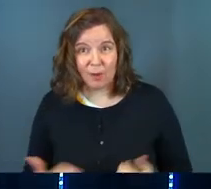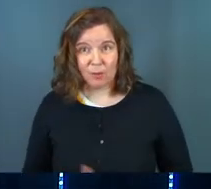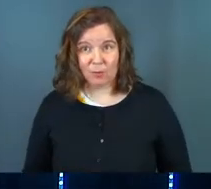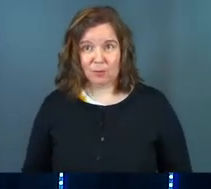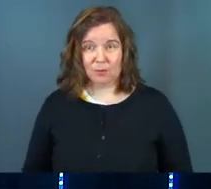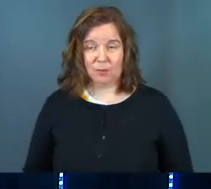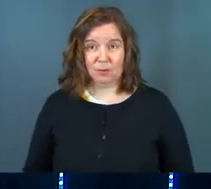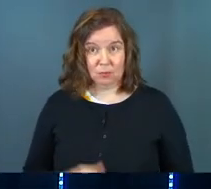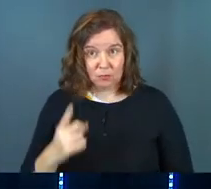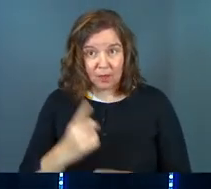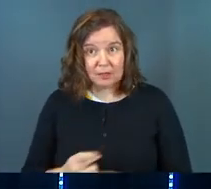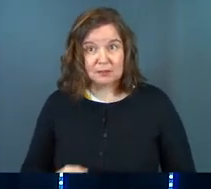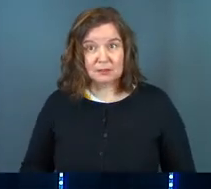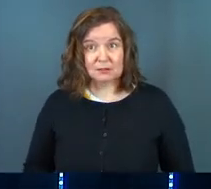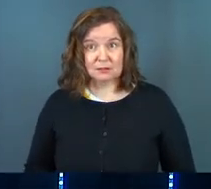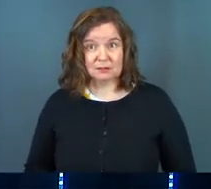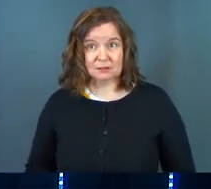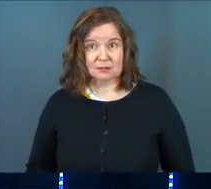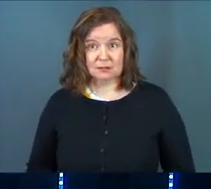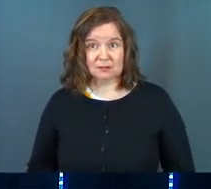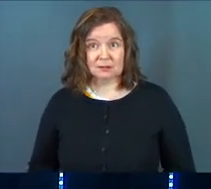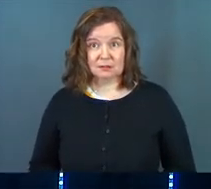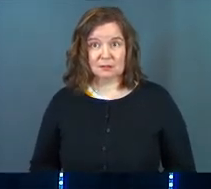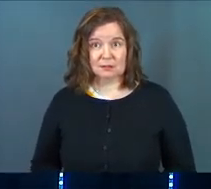now, right?